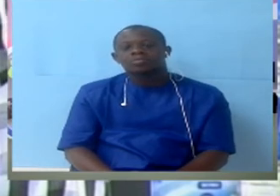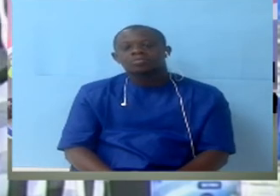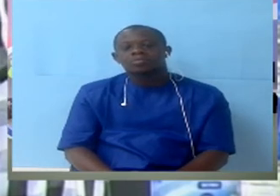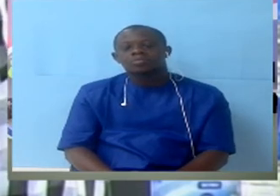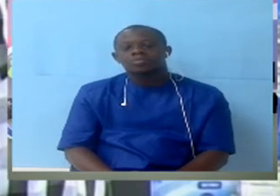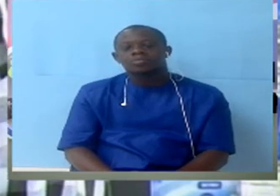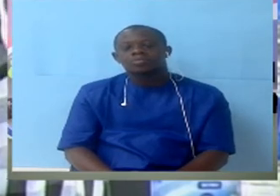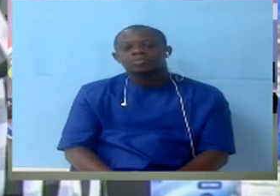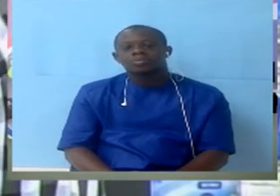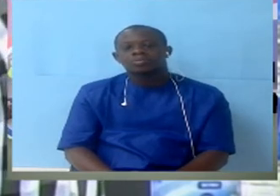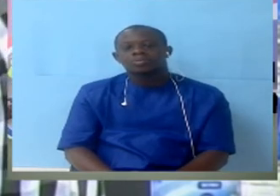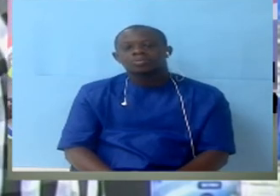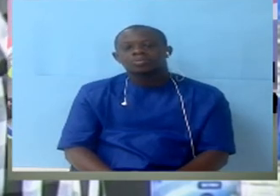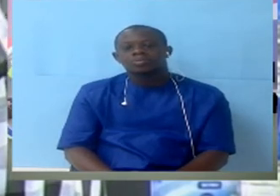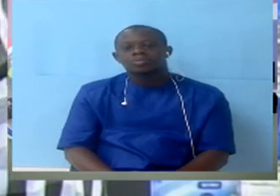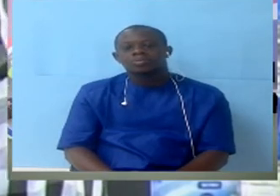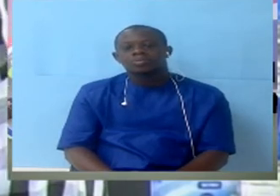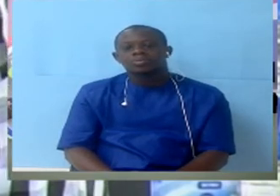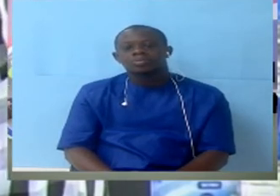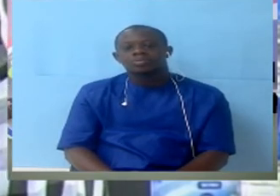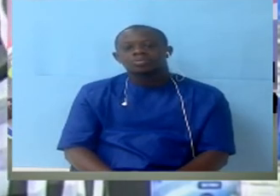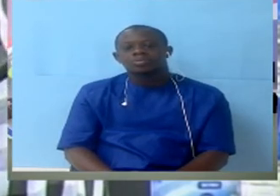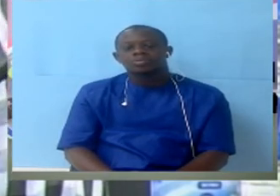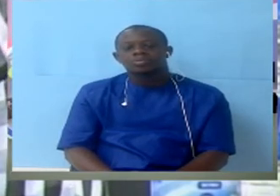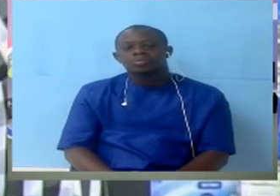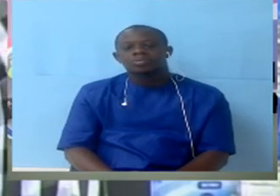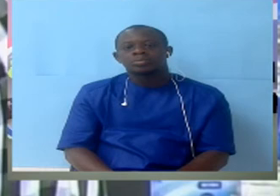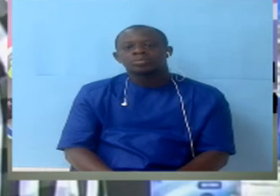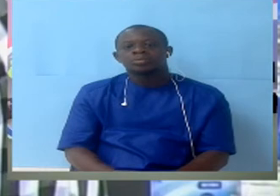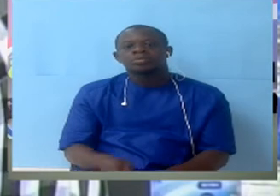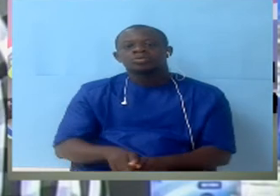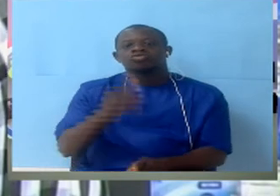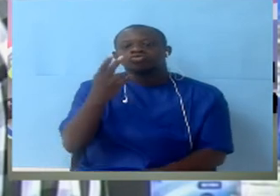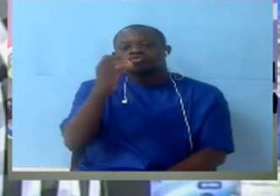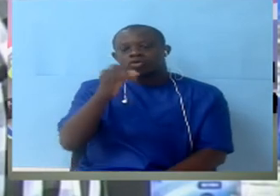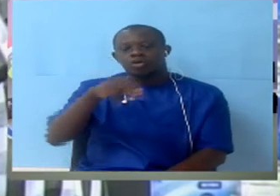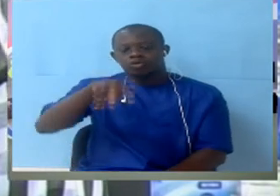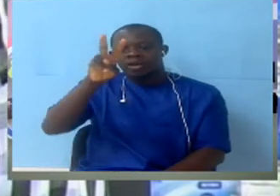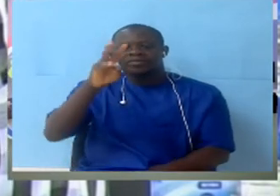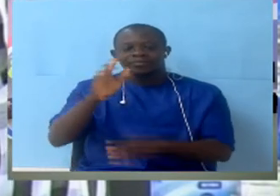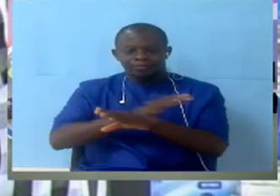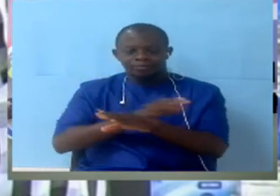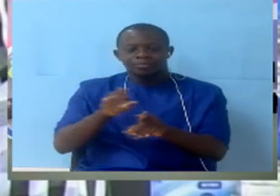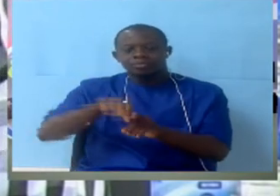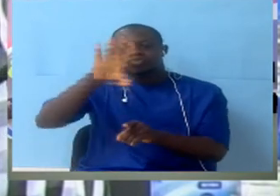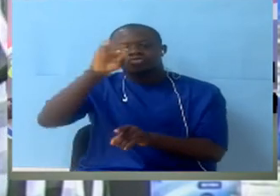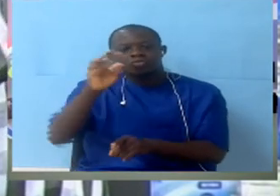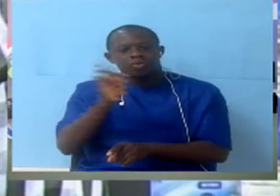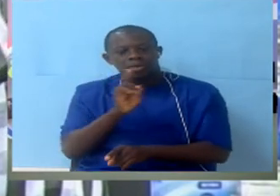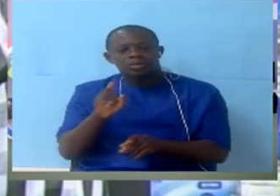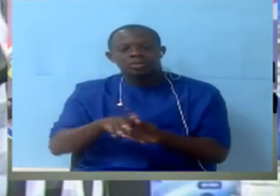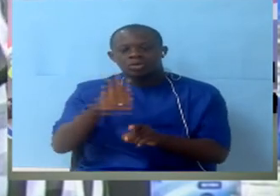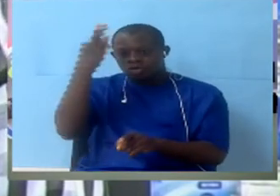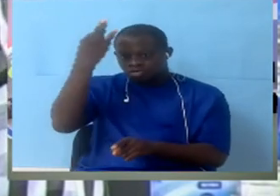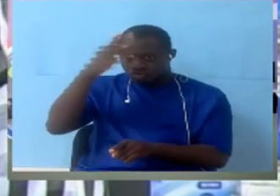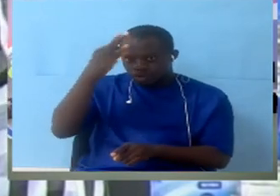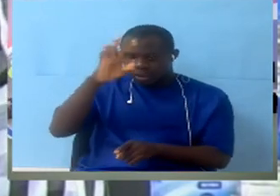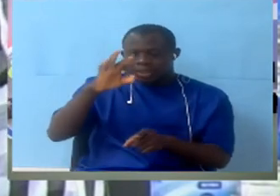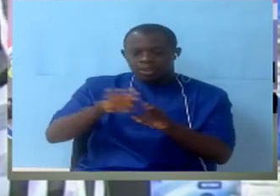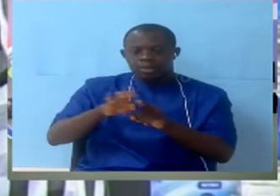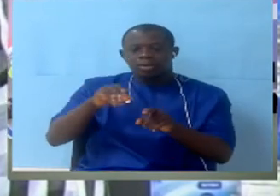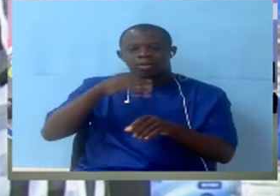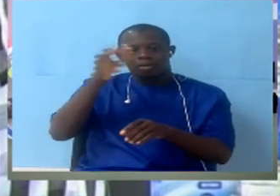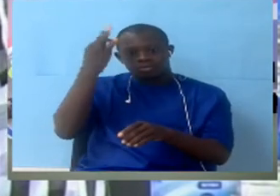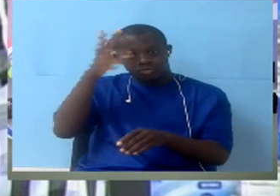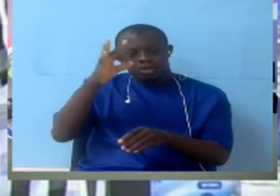2012 wo entra classes ngafu nyame wo entra on the classes for old 2012 by then I was doing the classes end of